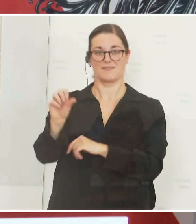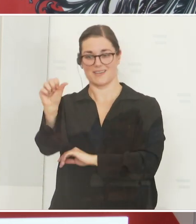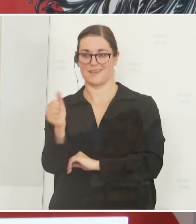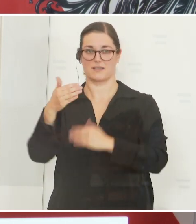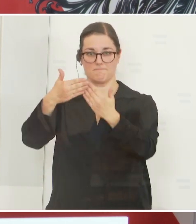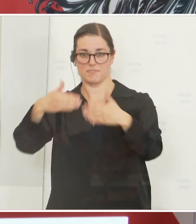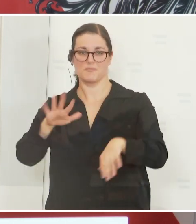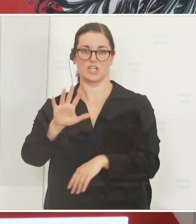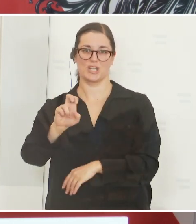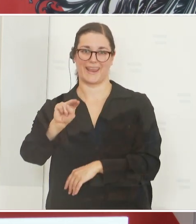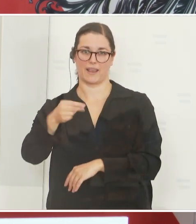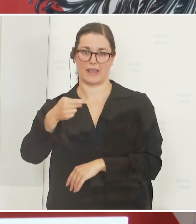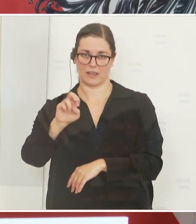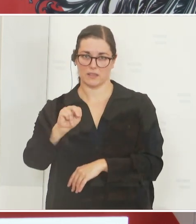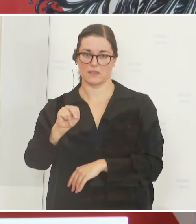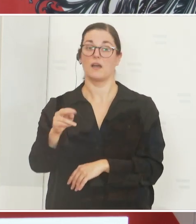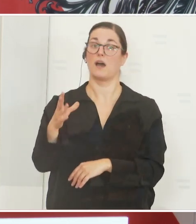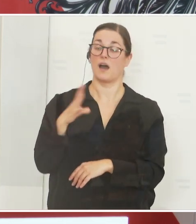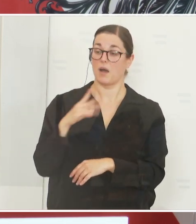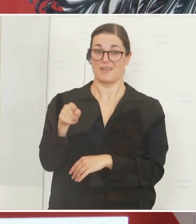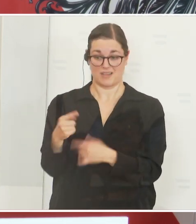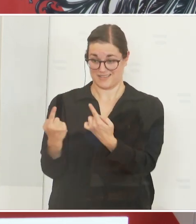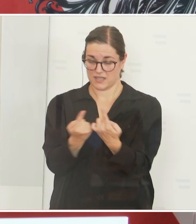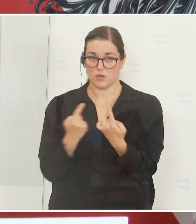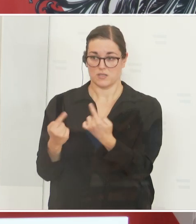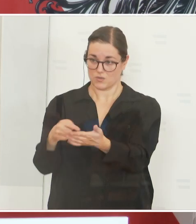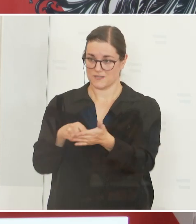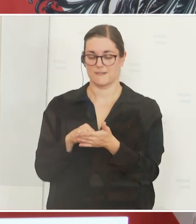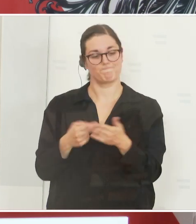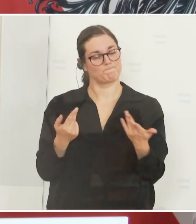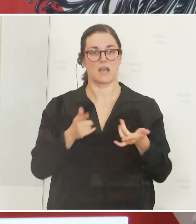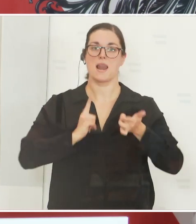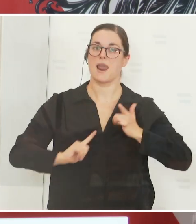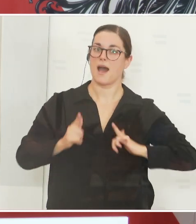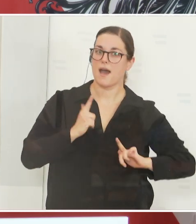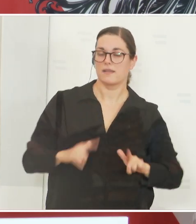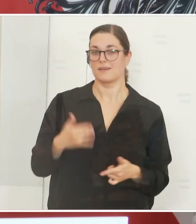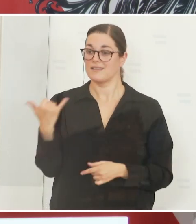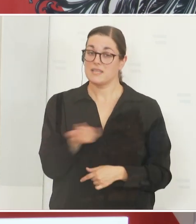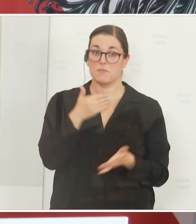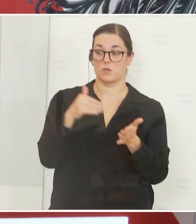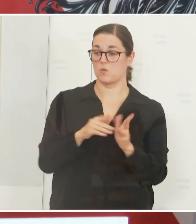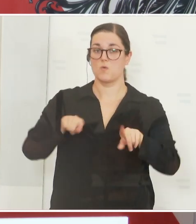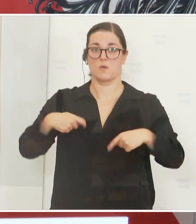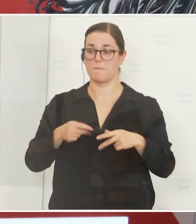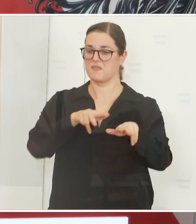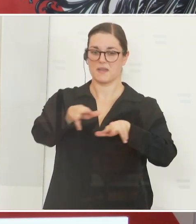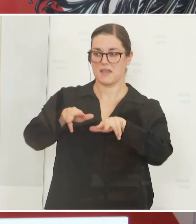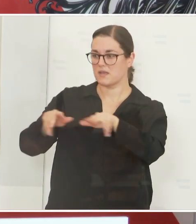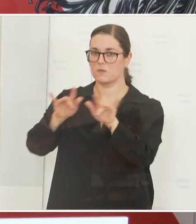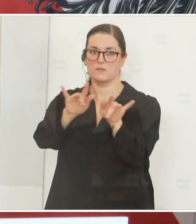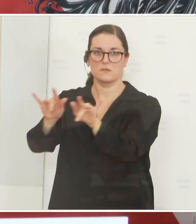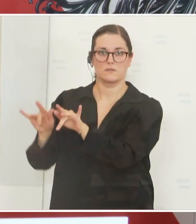safeguard the external border. But the situation again proves that we are unluckily faced with regimes and people who